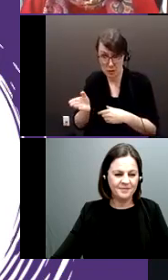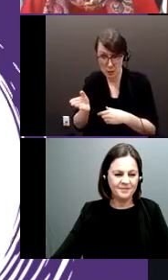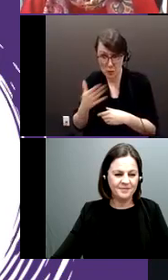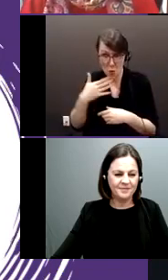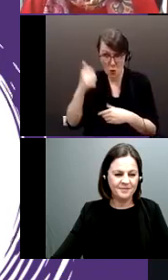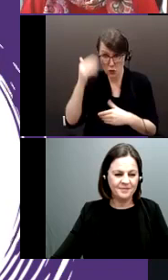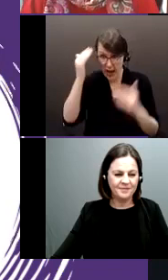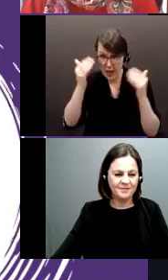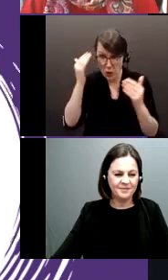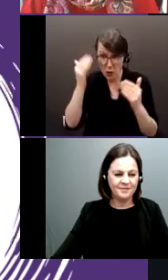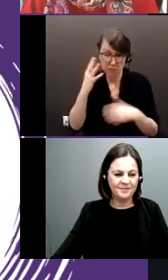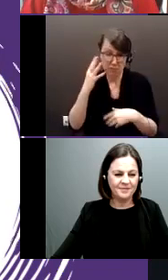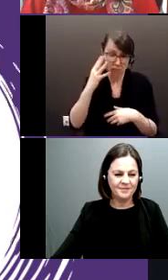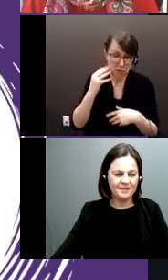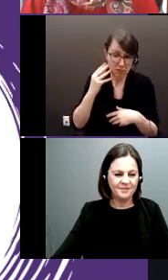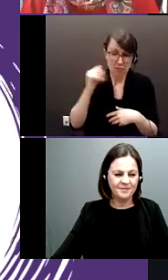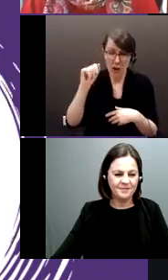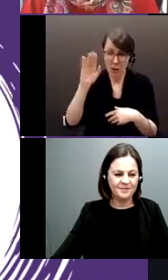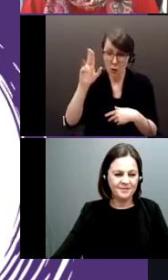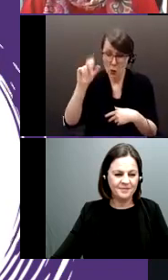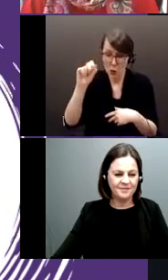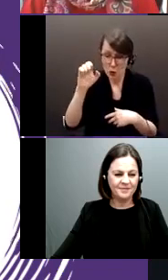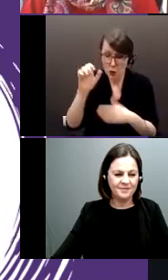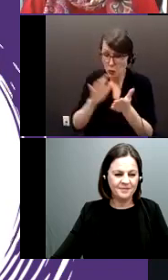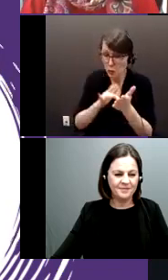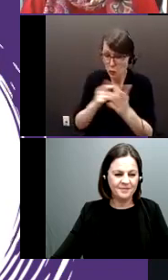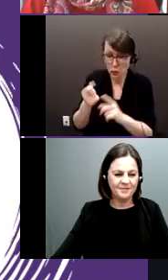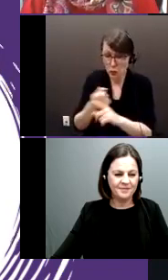this perpetration is happening and this abuse is happening.